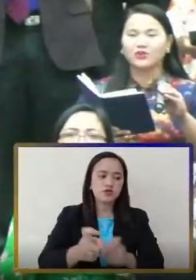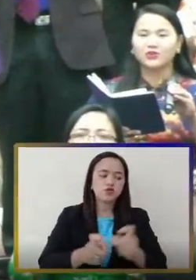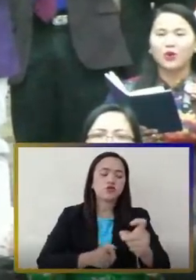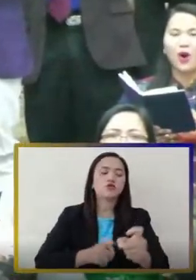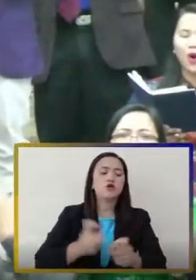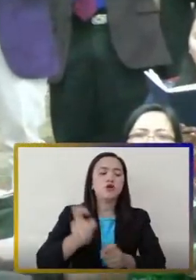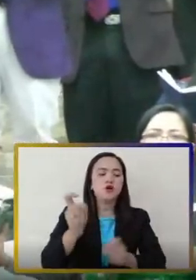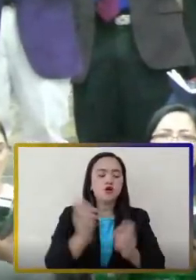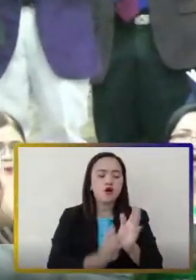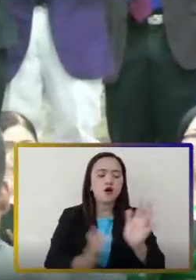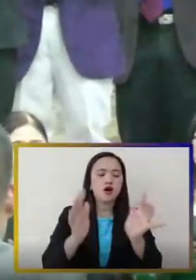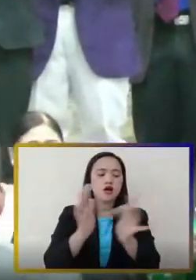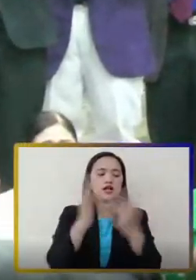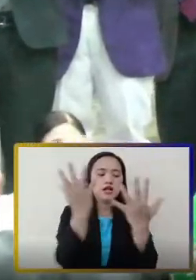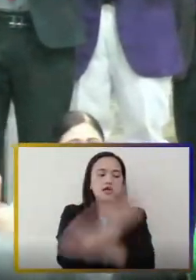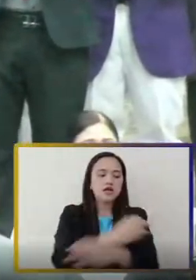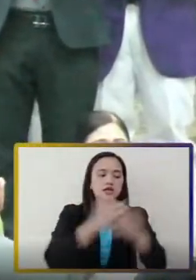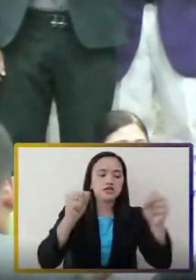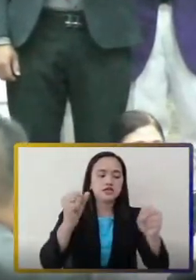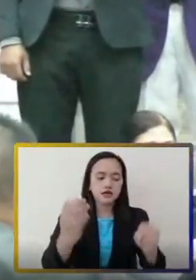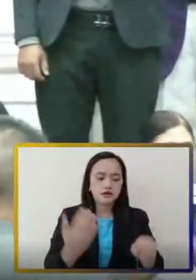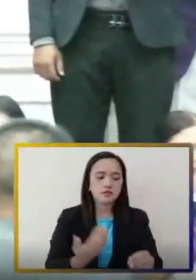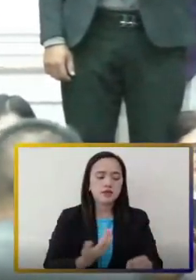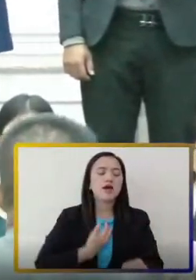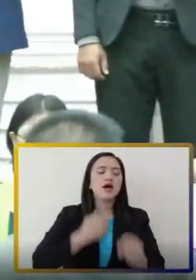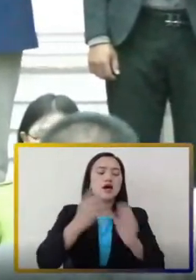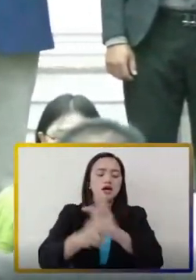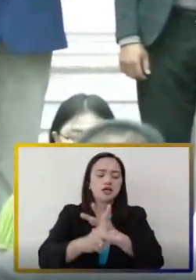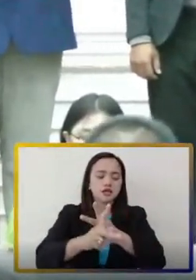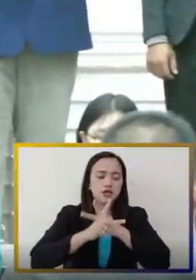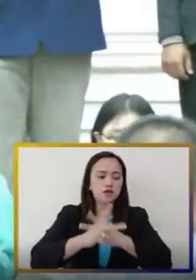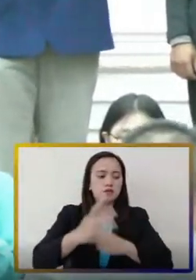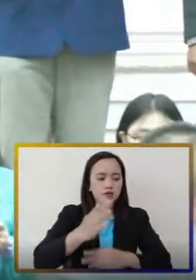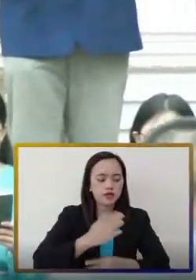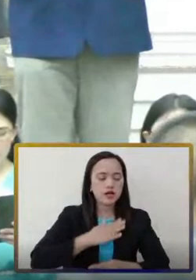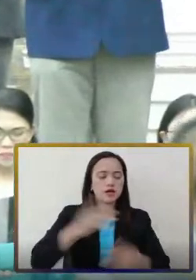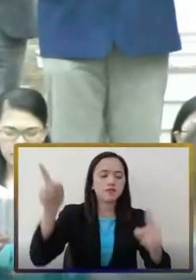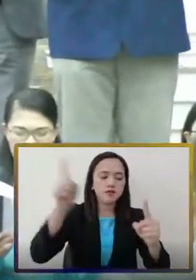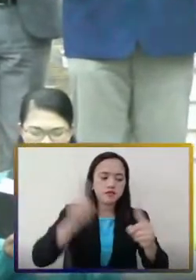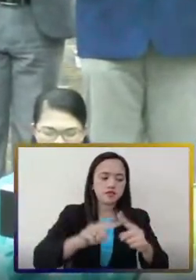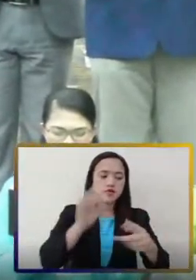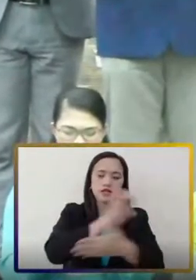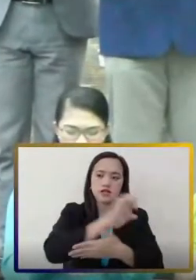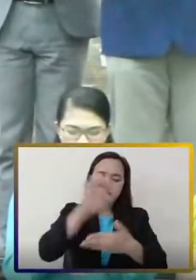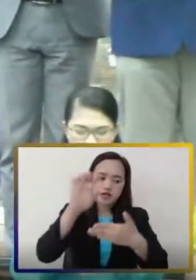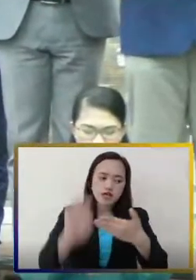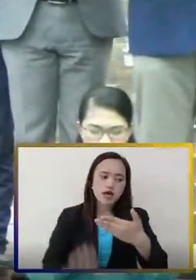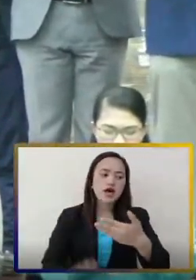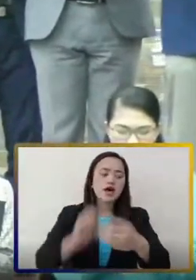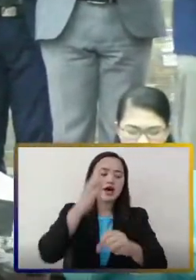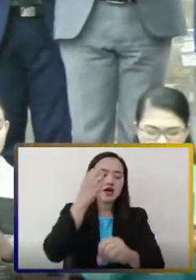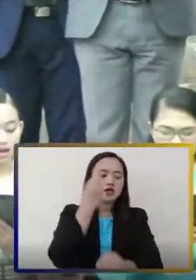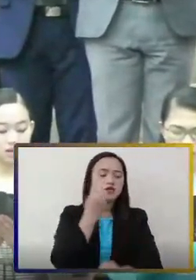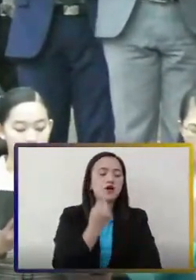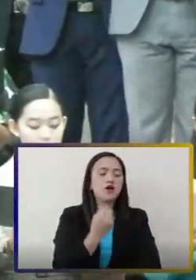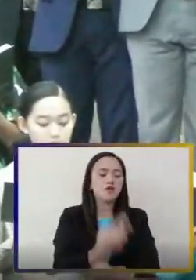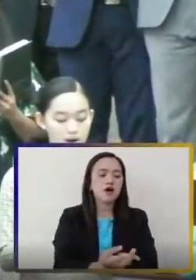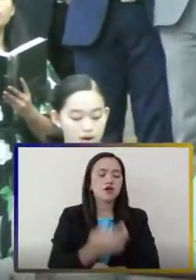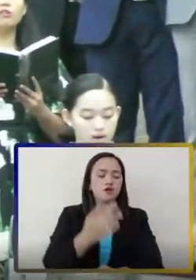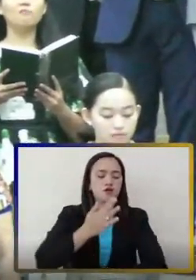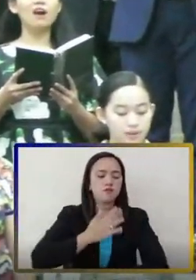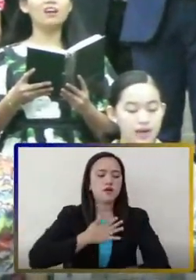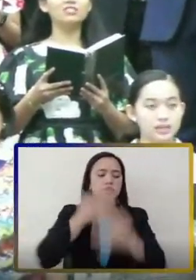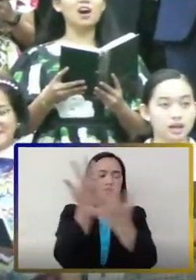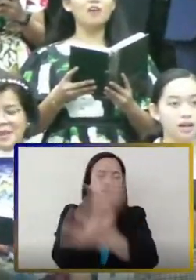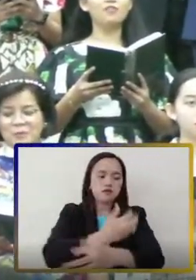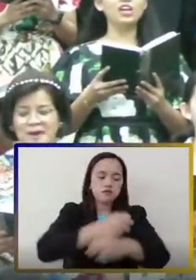in control. He saved me and He will keep me till the end. The rock